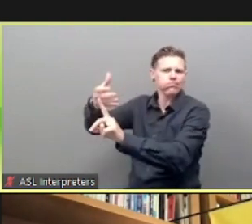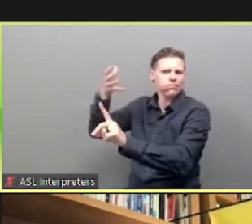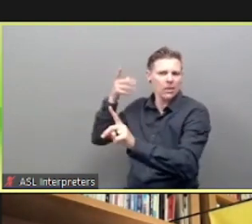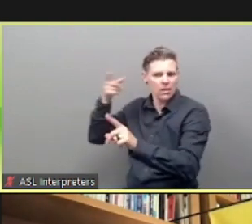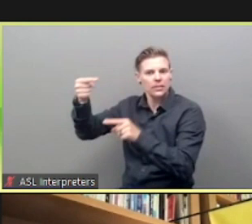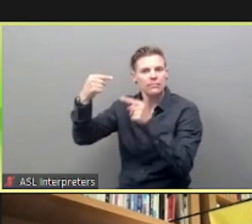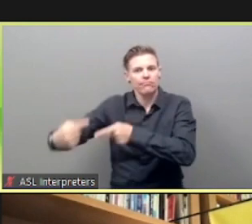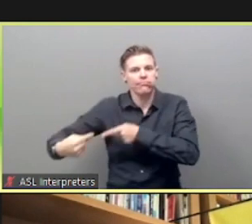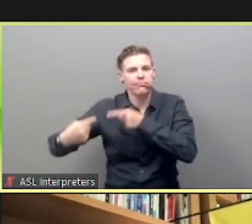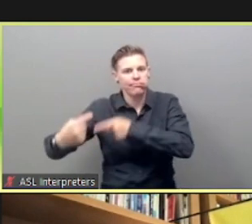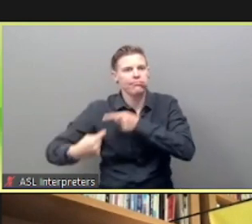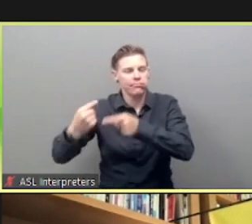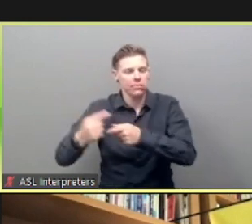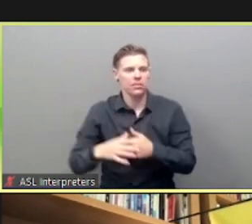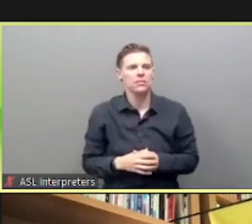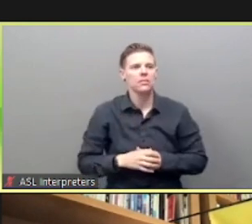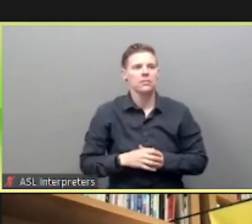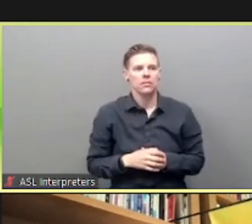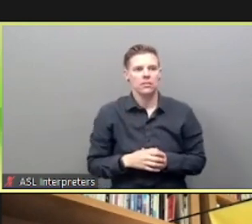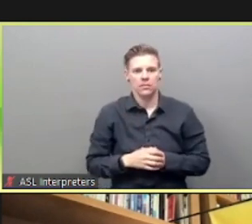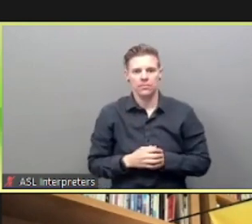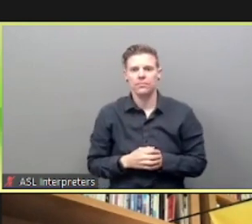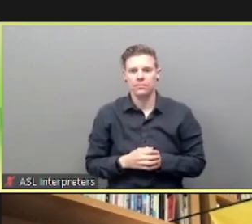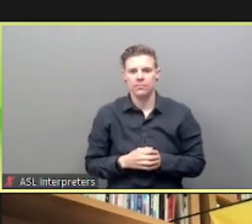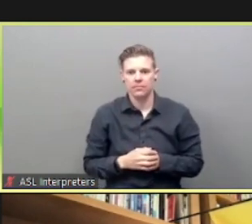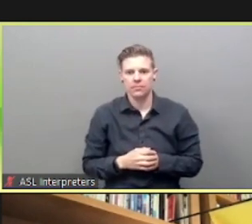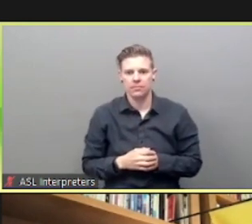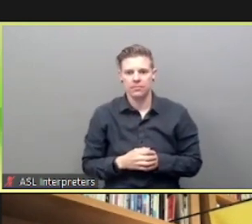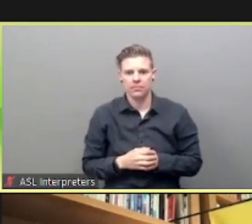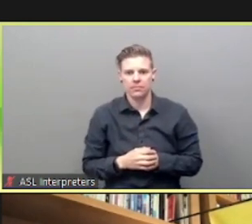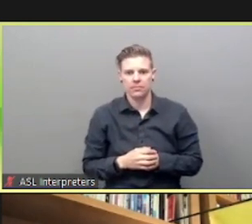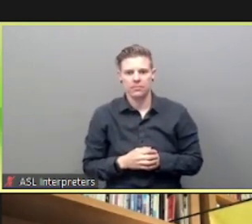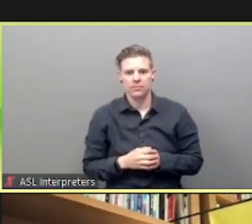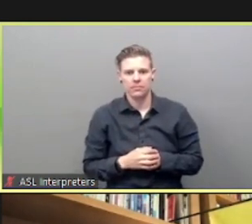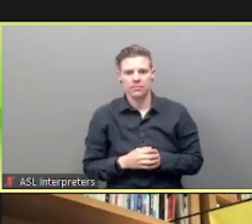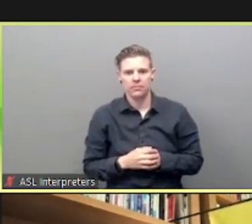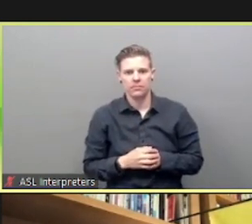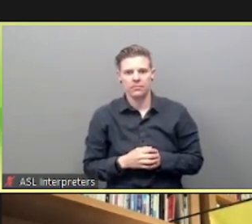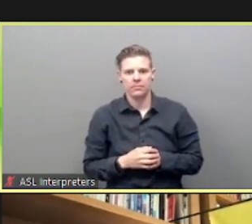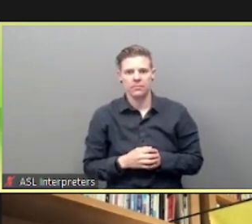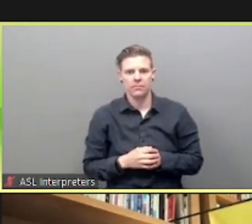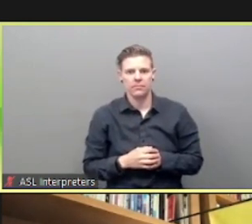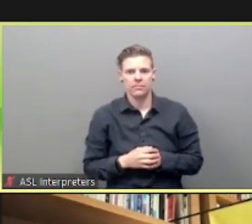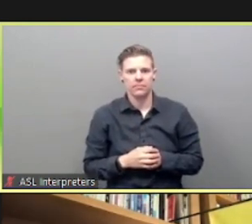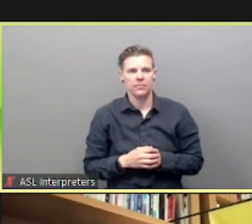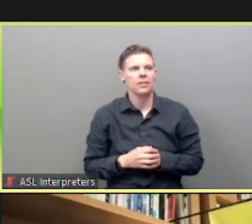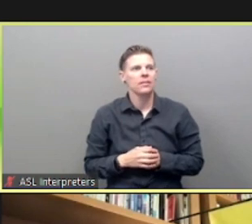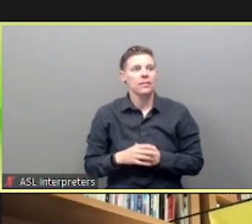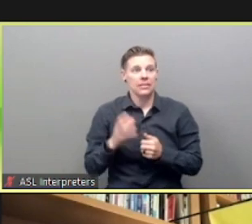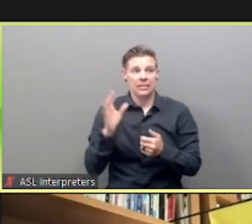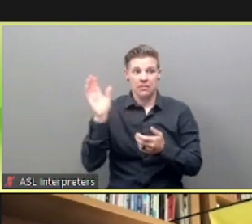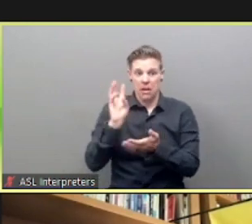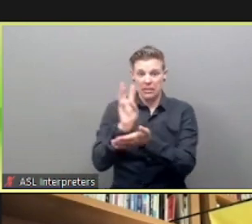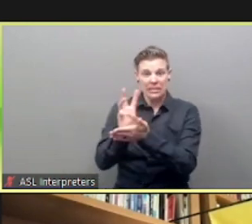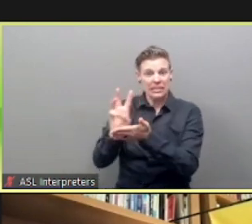last 1, 2, 3, 4, 5, 6 weeks have not really been much